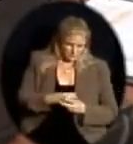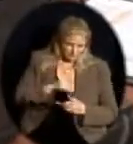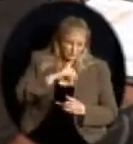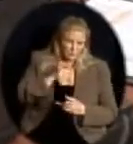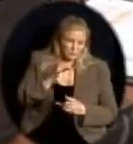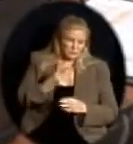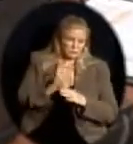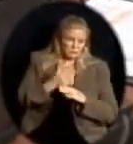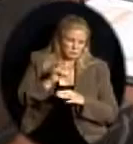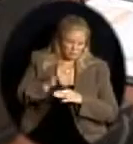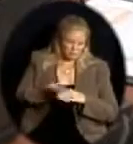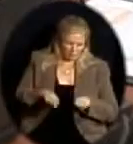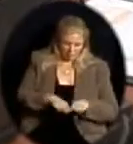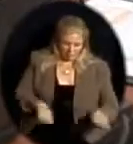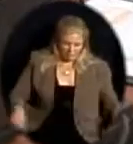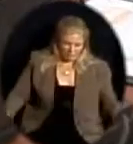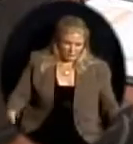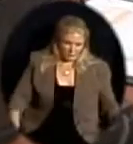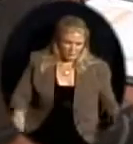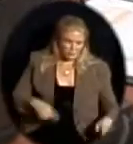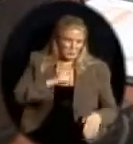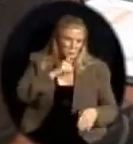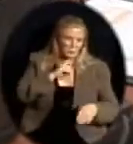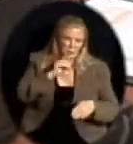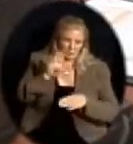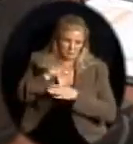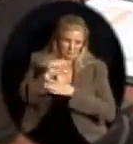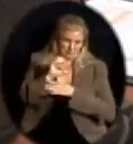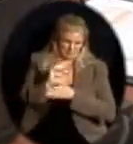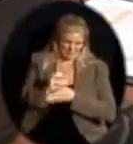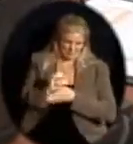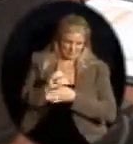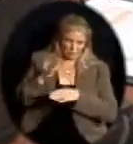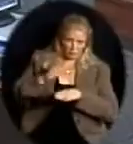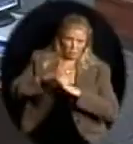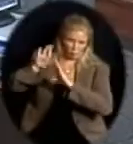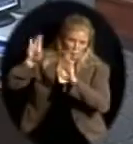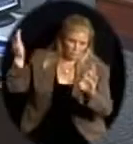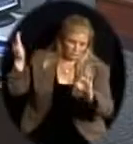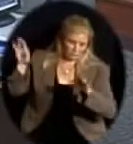just use it on the floor, and we use a rubber base on the walls, just like you would with carpet or tile. Thank you.